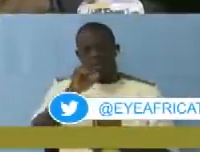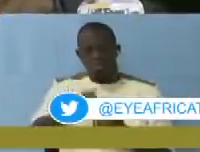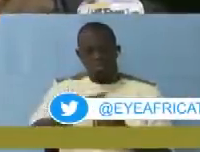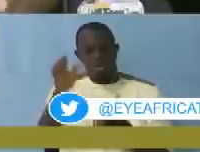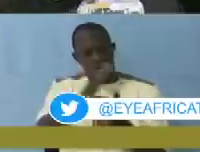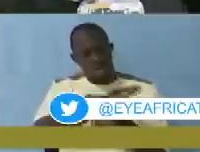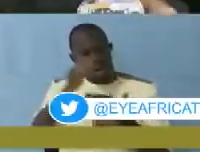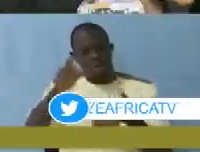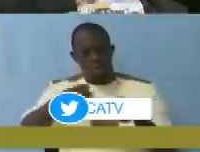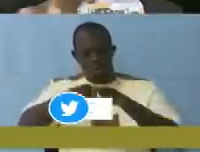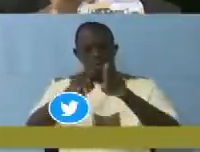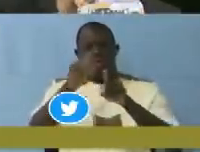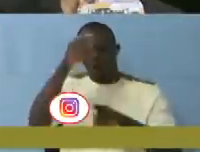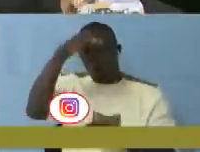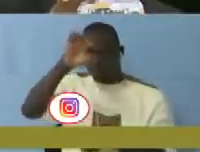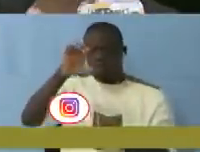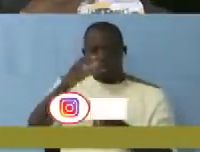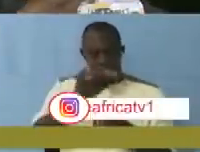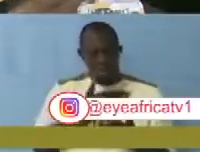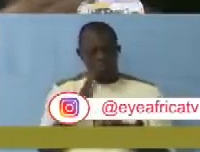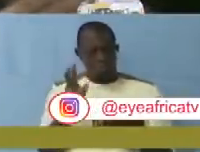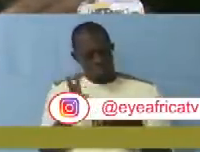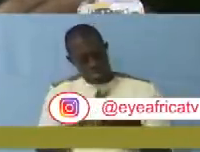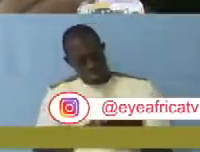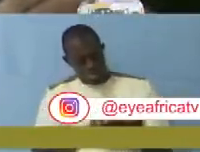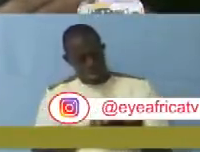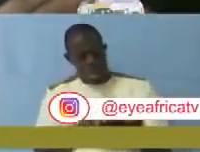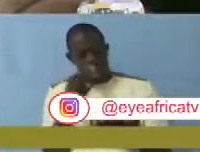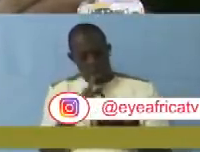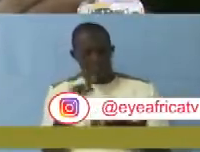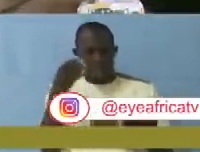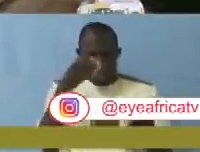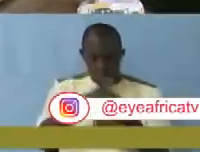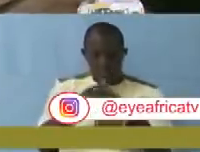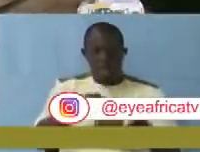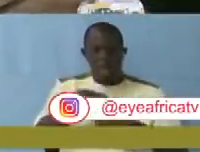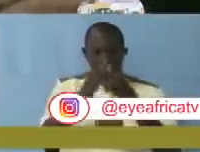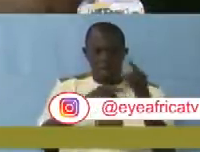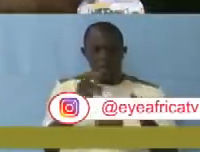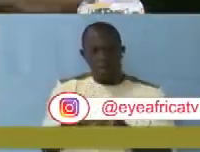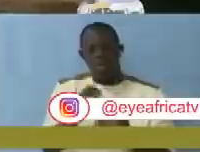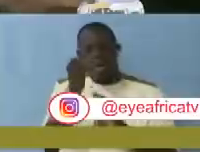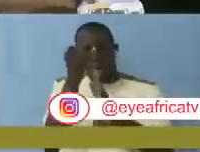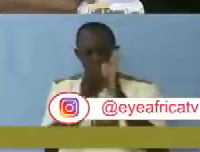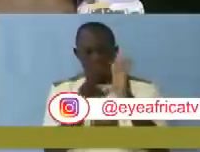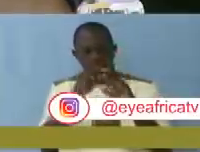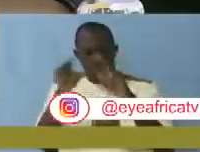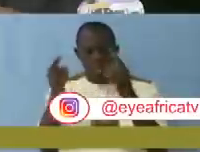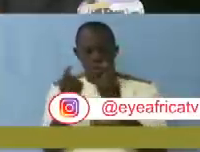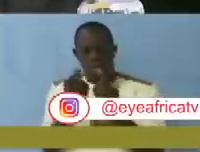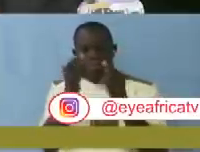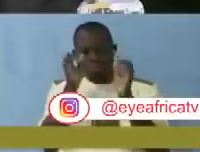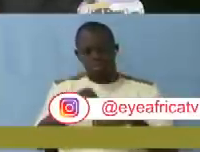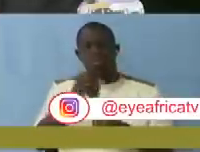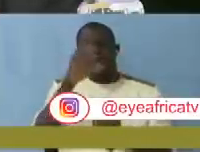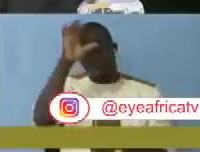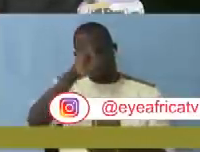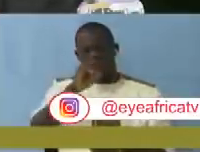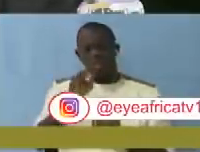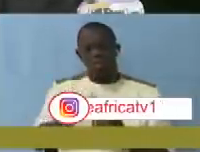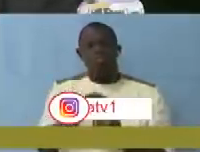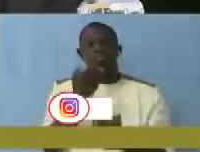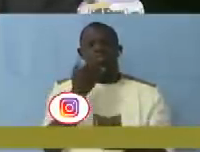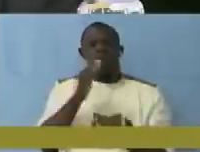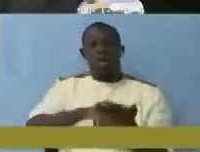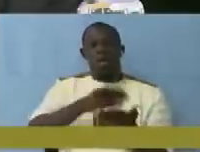with the Commission, we would have it in front of us, and if you get to the cross-cutting issues, we would understand. Sorry, interpreters, I just